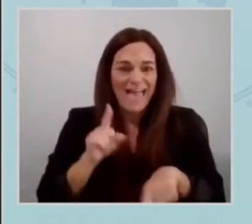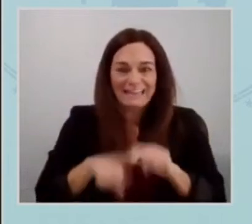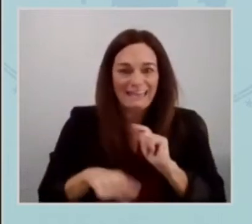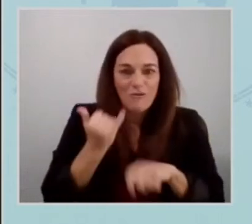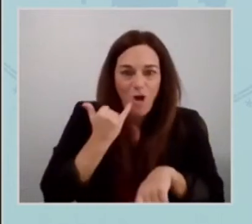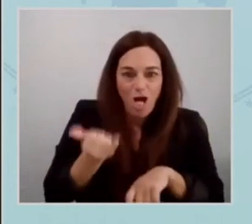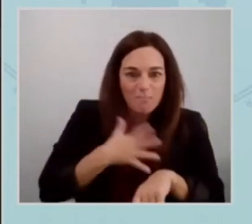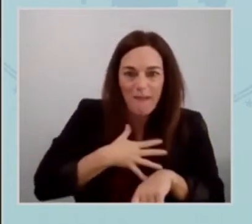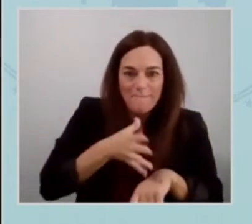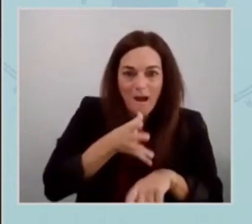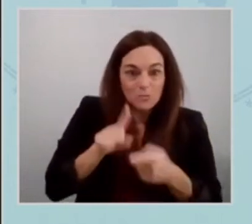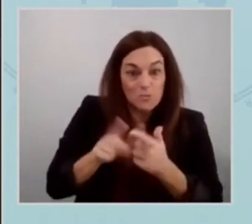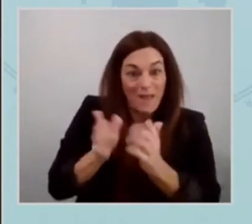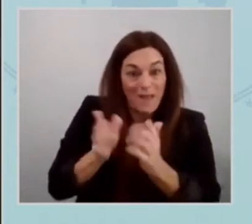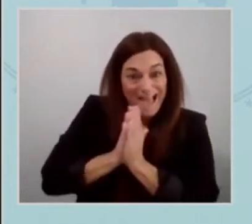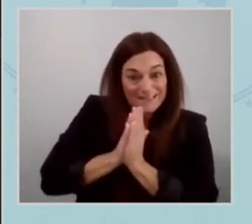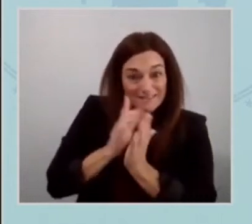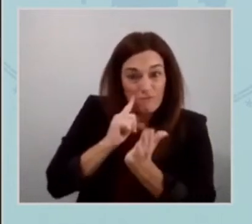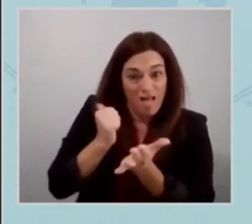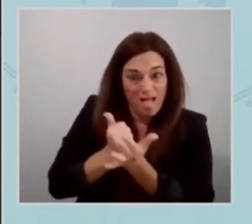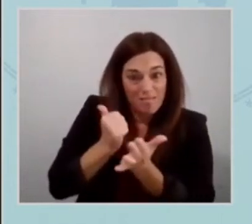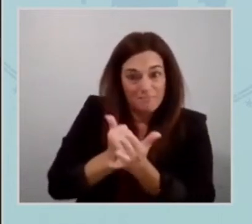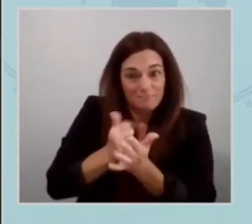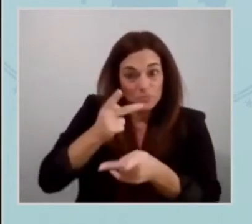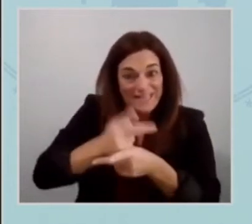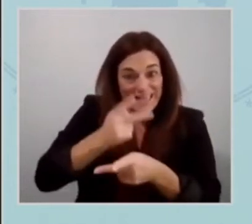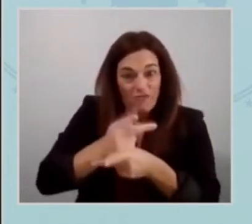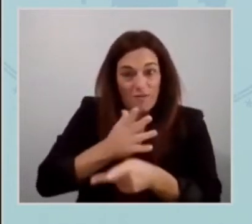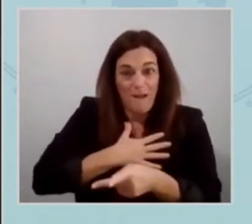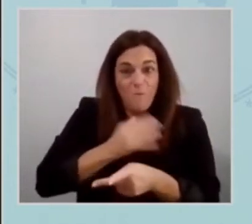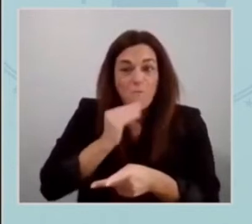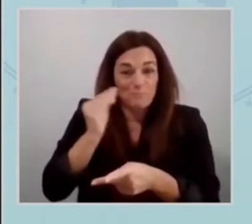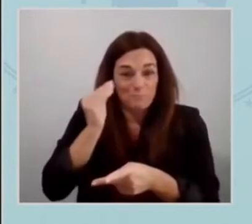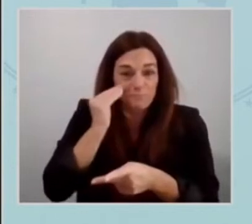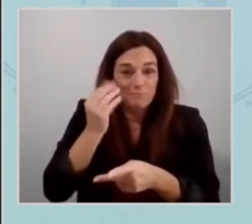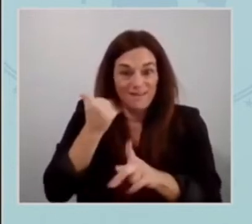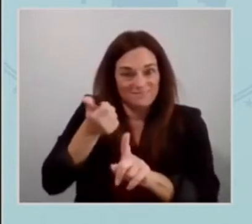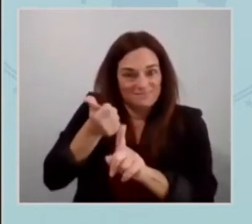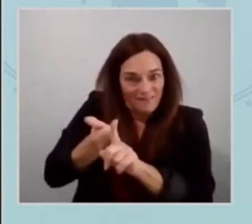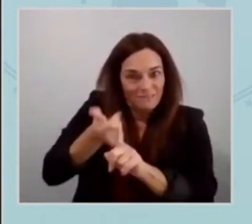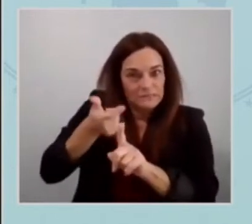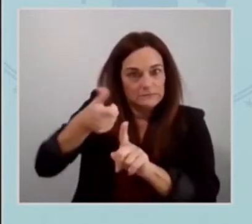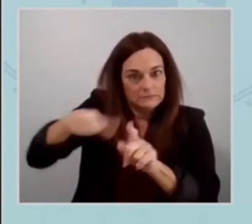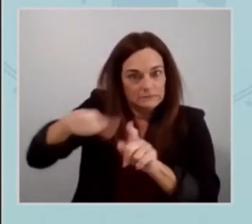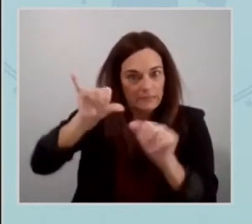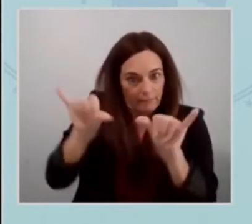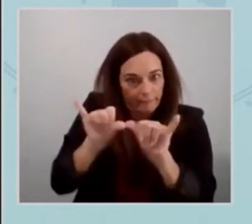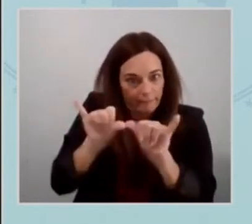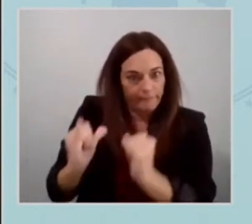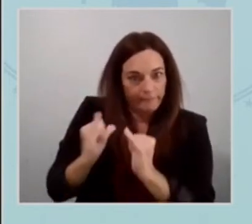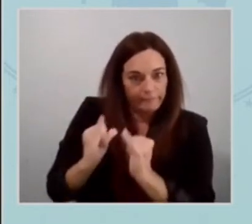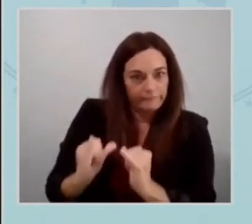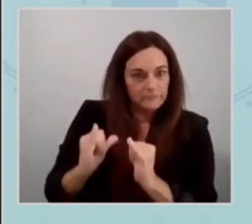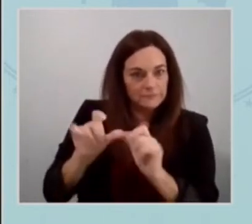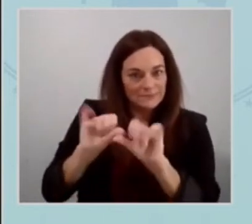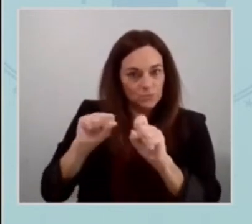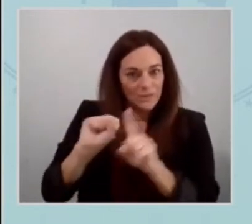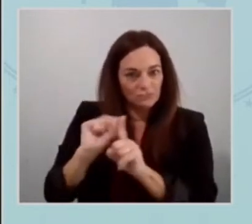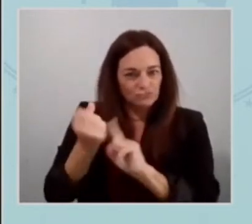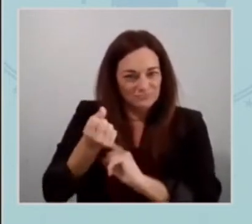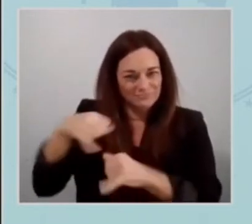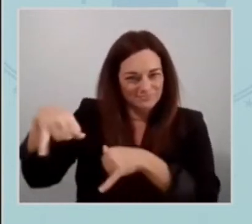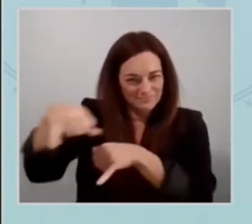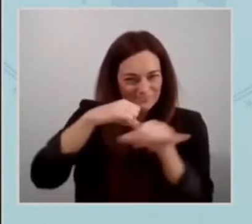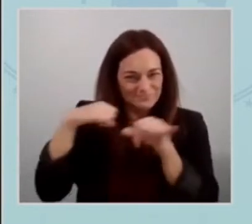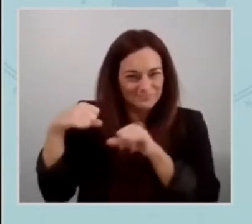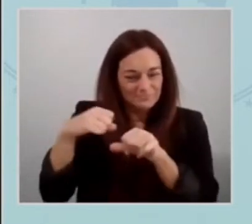without. Like I said before, I can't call my mother to ask her to assist in taking care of my home because she's